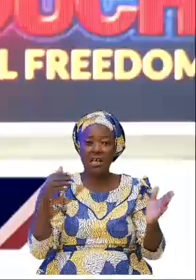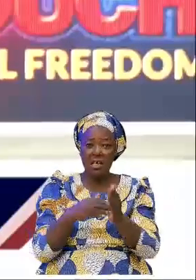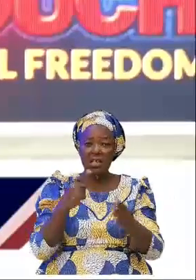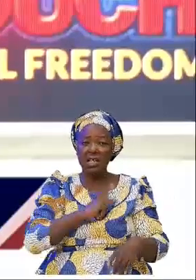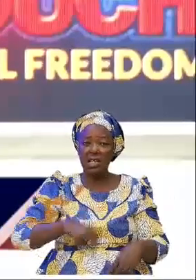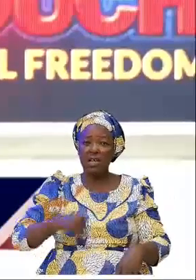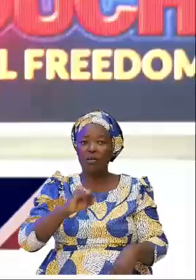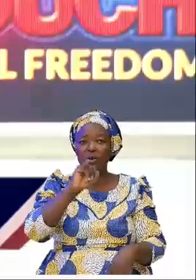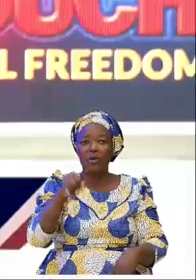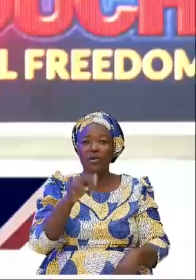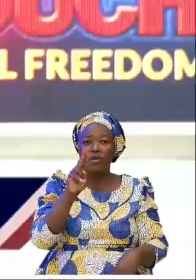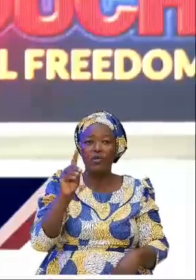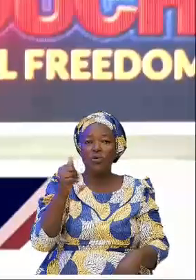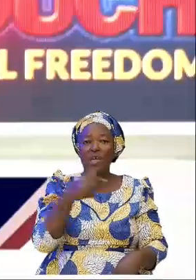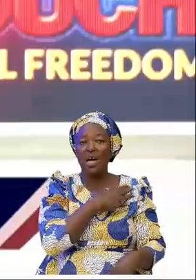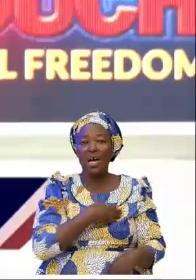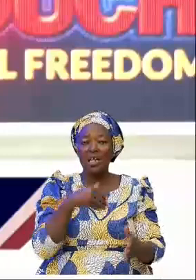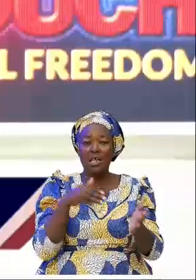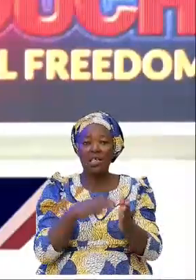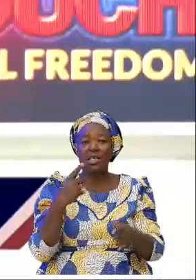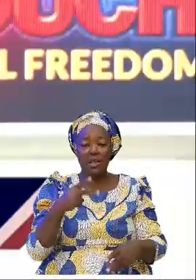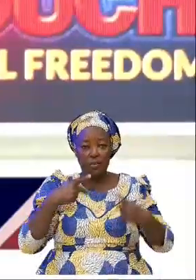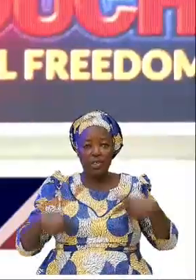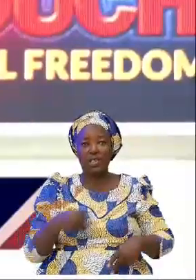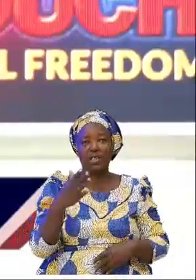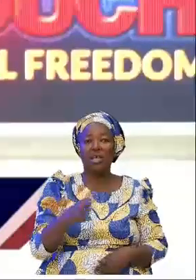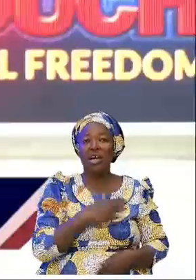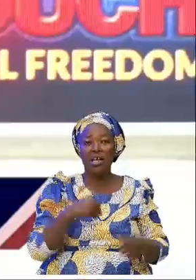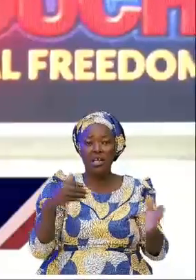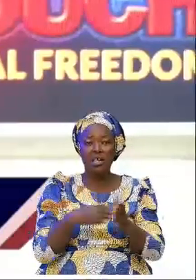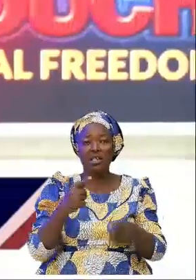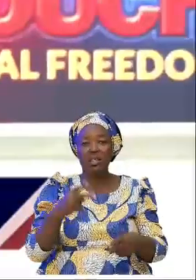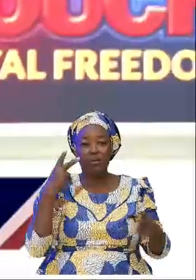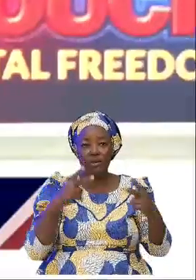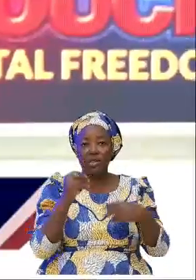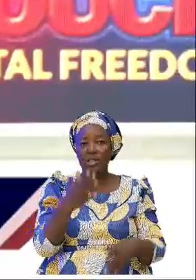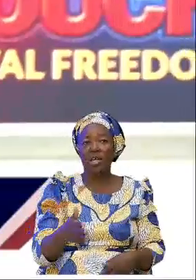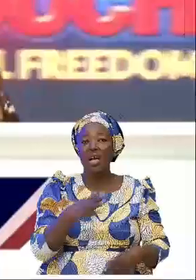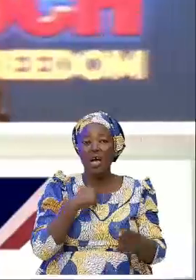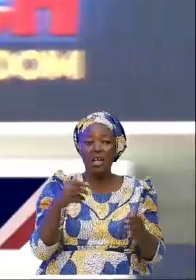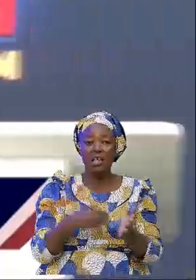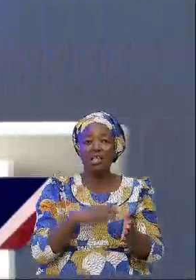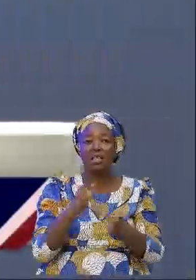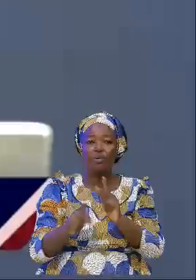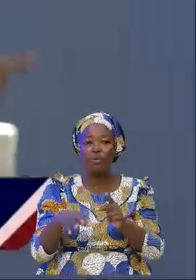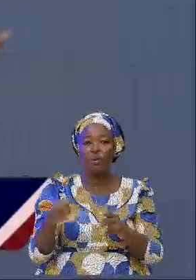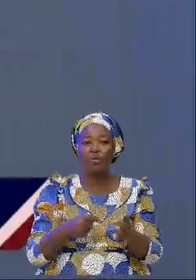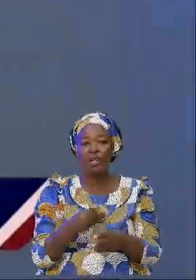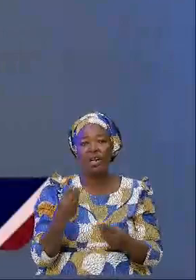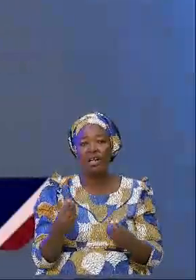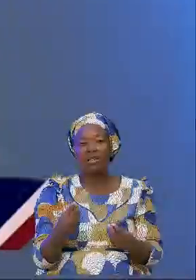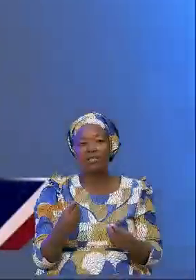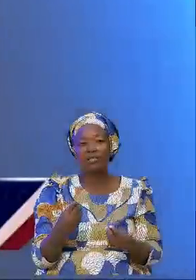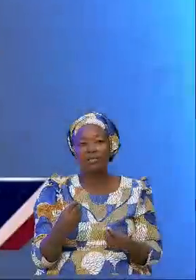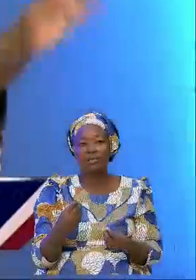land, against the kings of Judah, against the princes thereof, against the priests